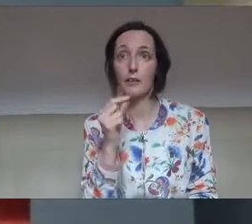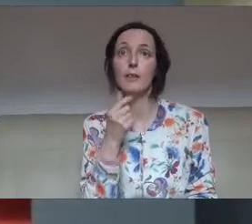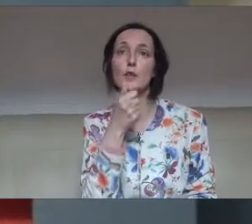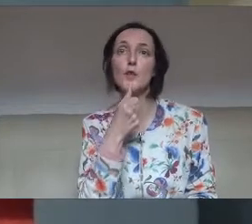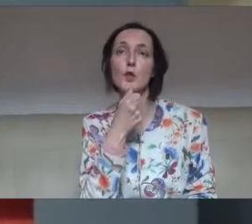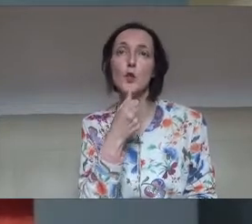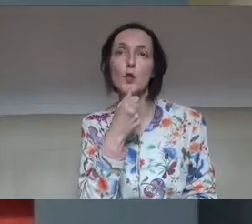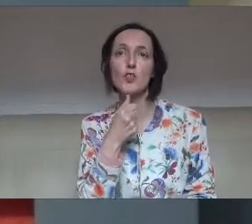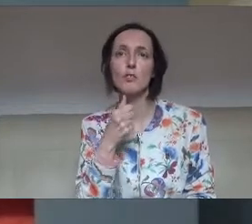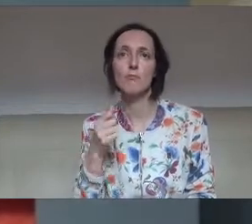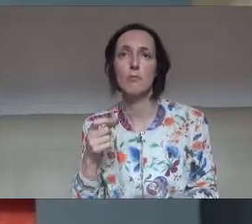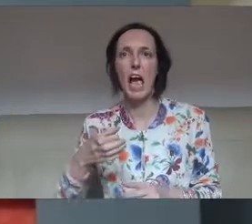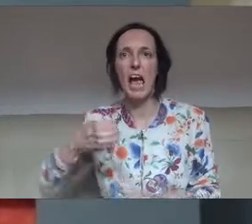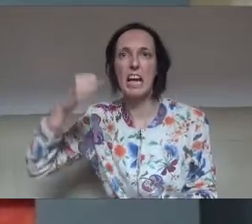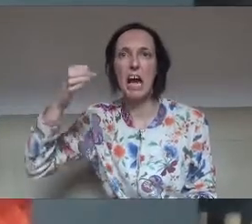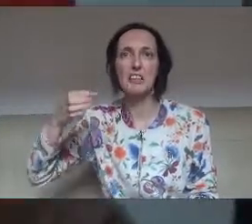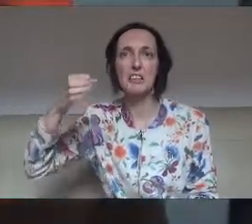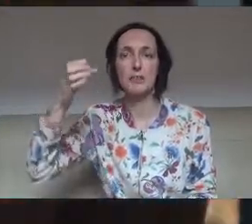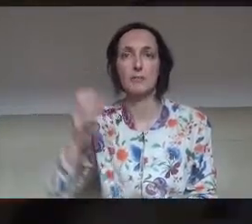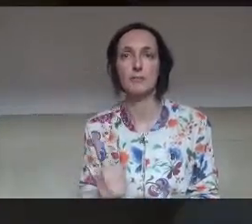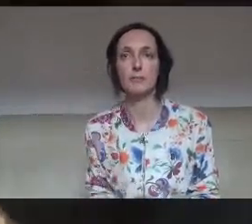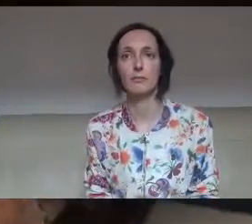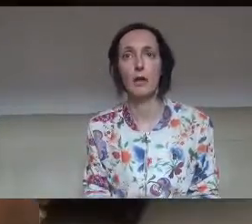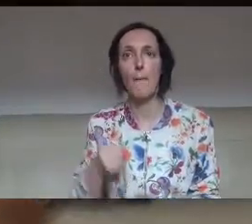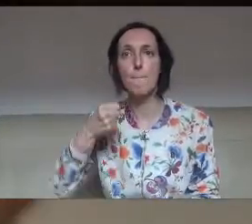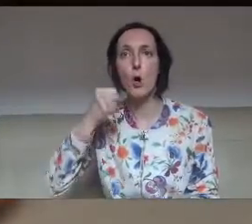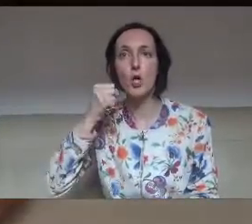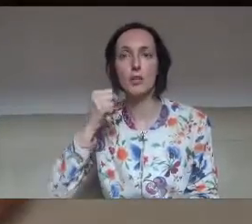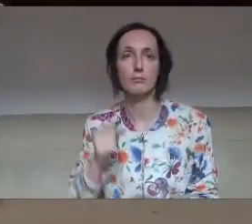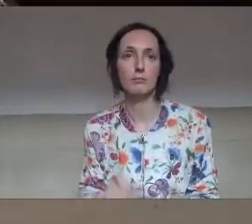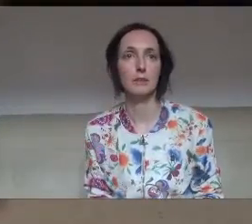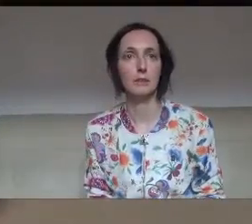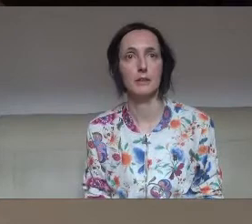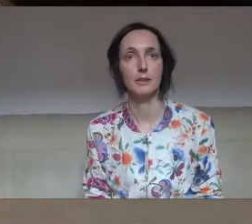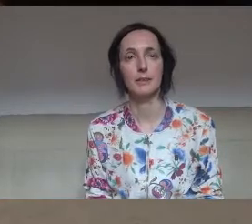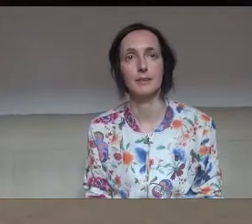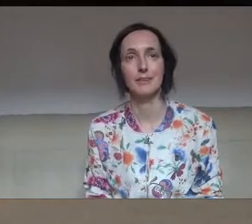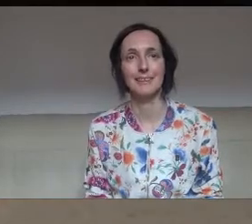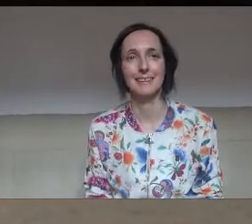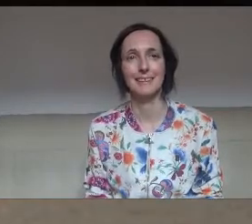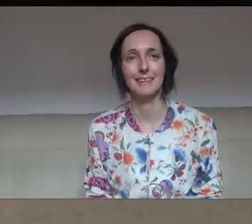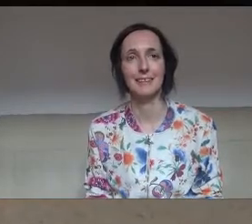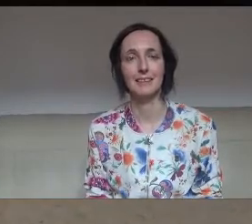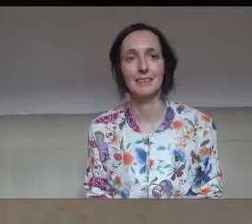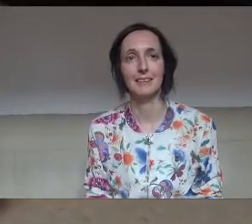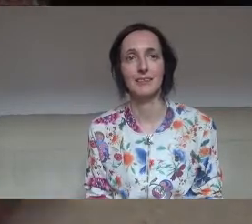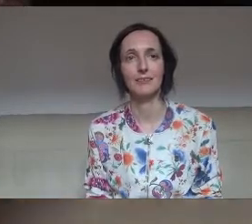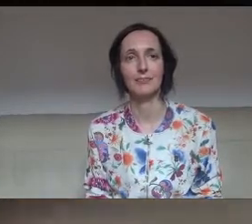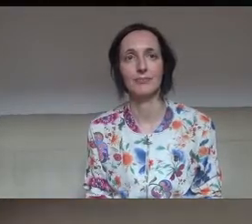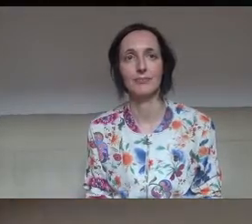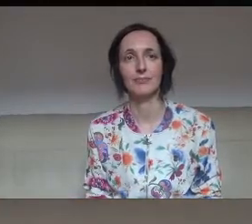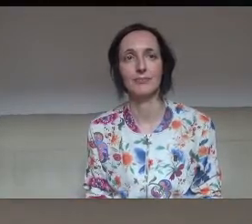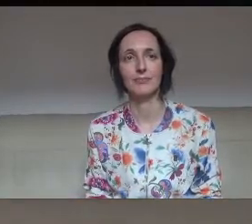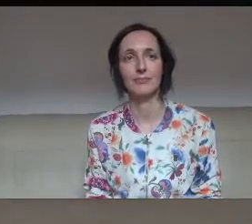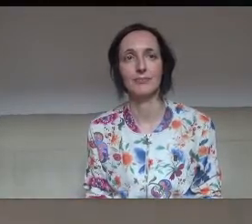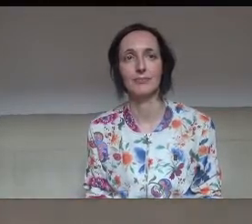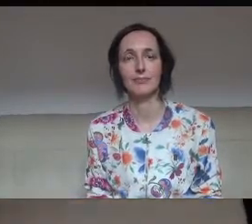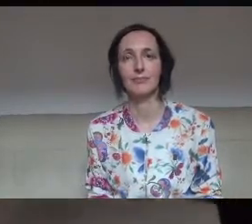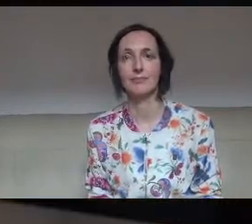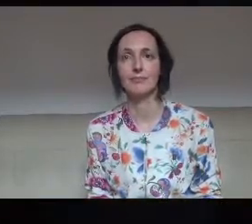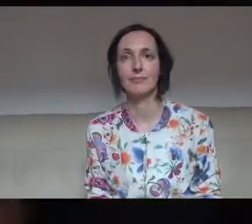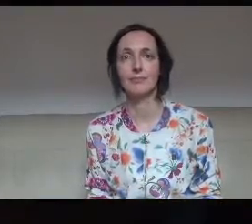cup, what you like or what you have. So basically easy, something like that.